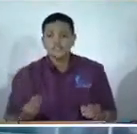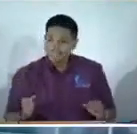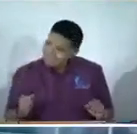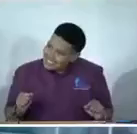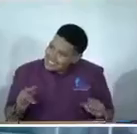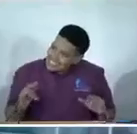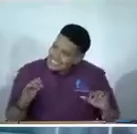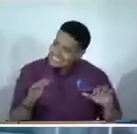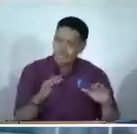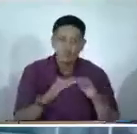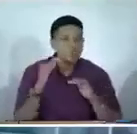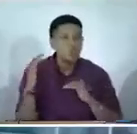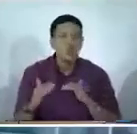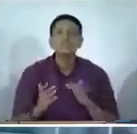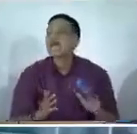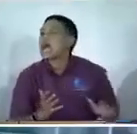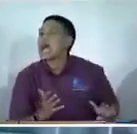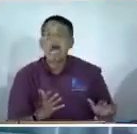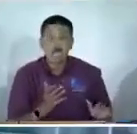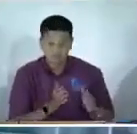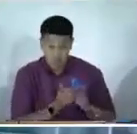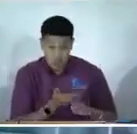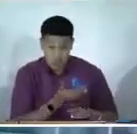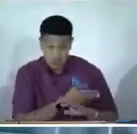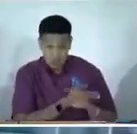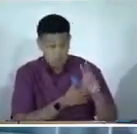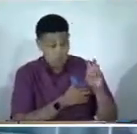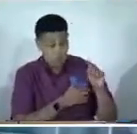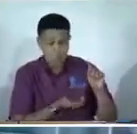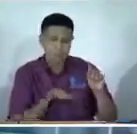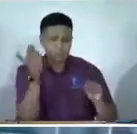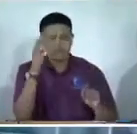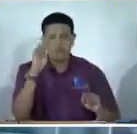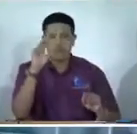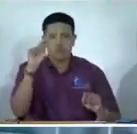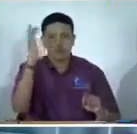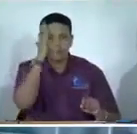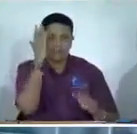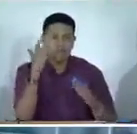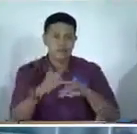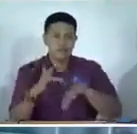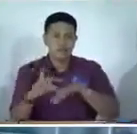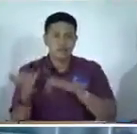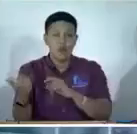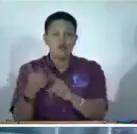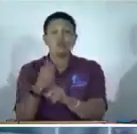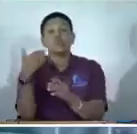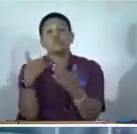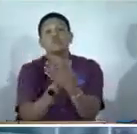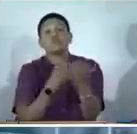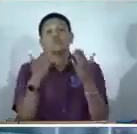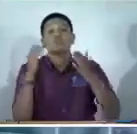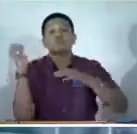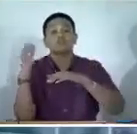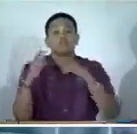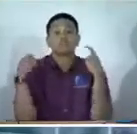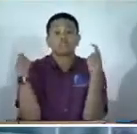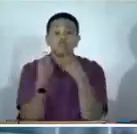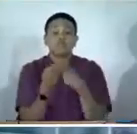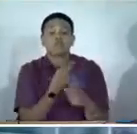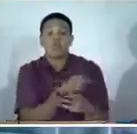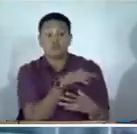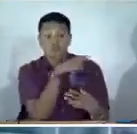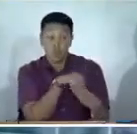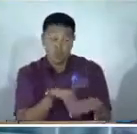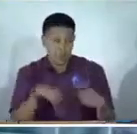that institution. With this upgrade, Madam Speaker, new services are going to be added to the Spanish Town Hospital,